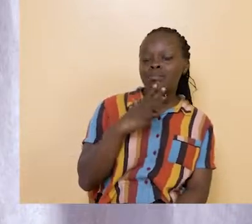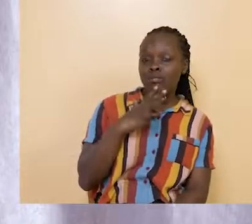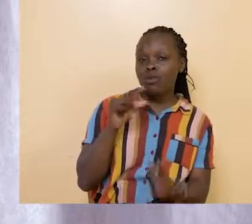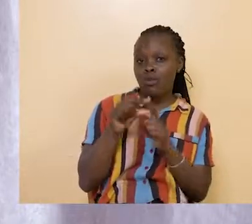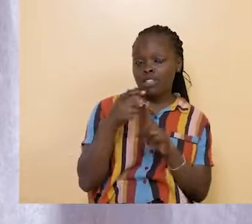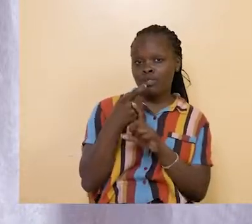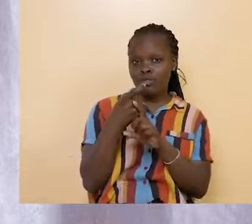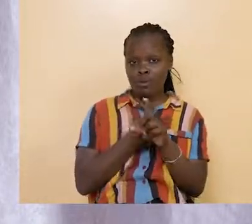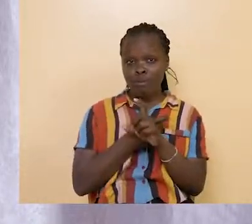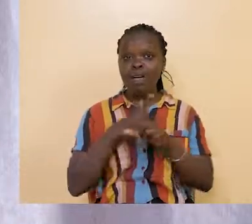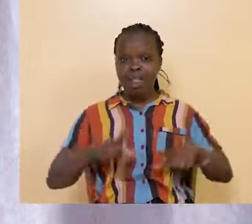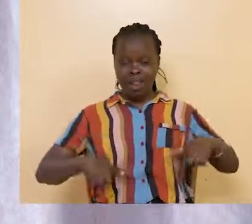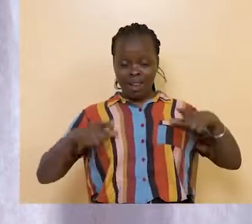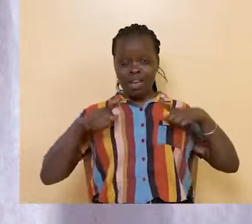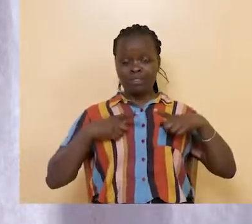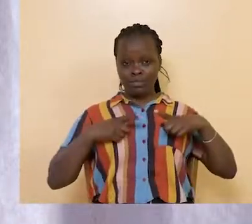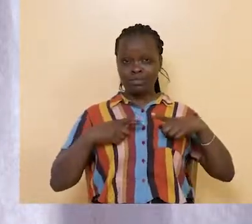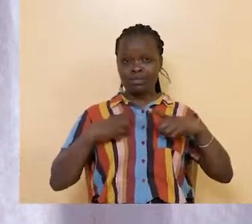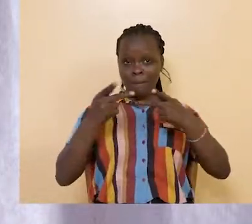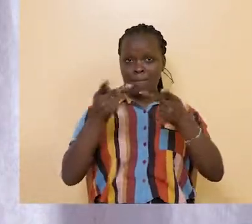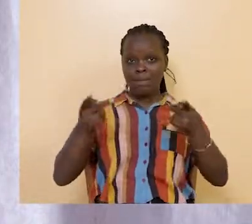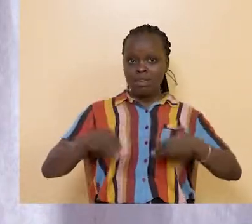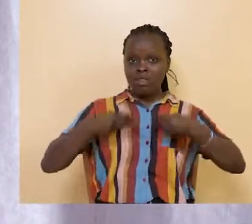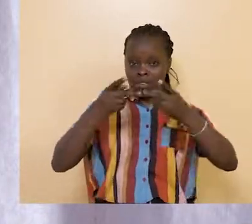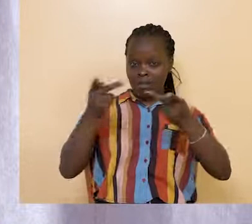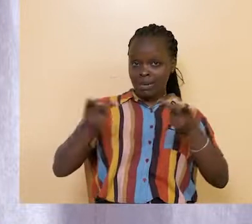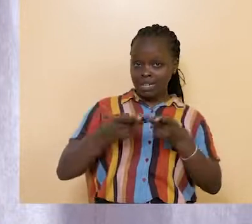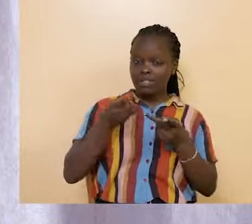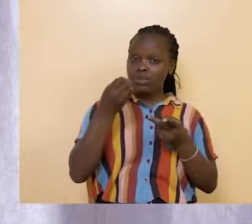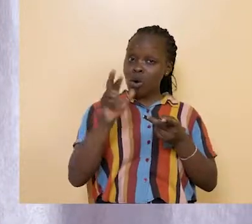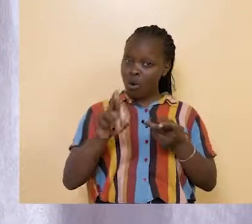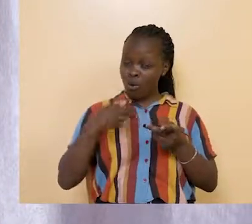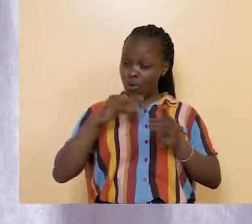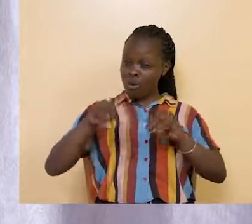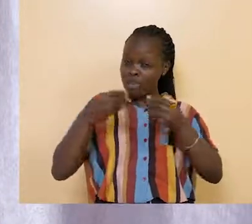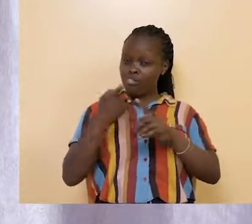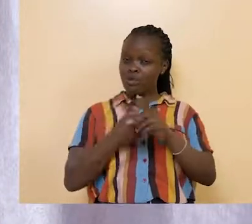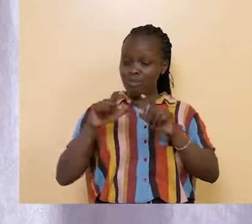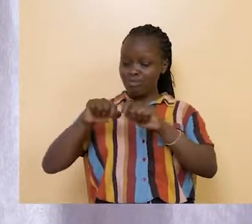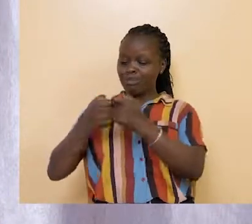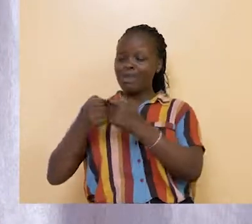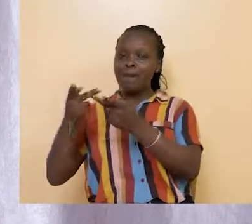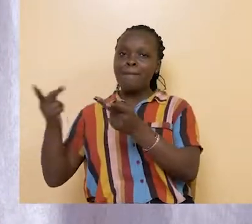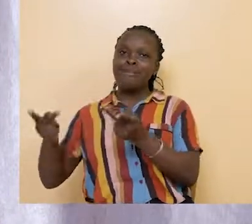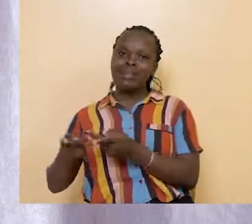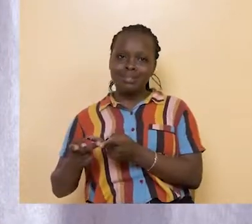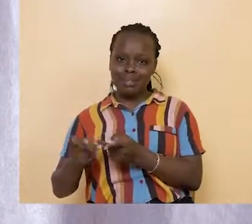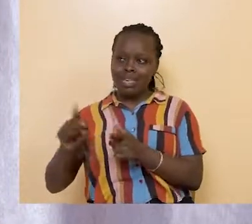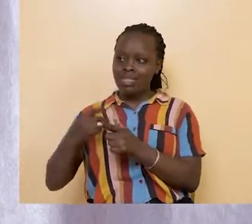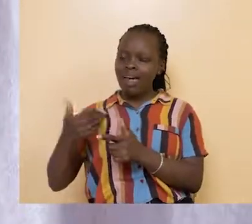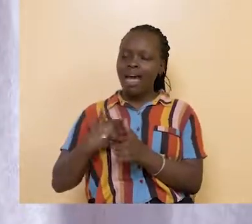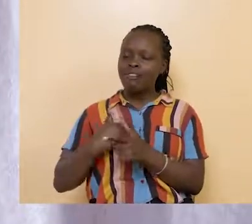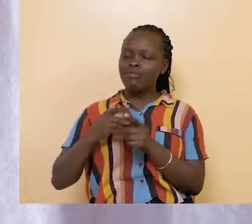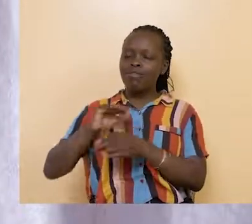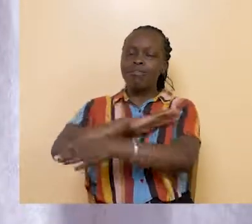words from a life-giving place, and that's where our heart is, or from a broken place that then has the power